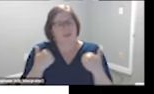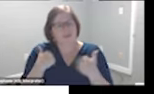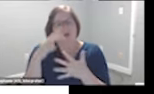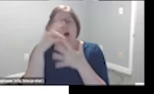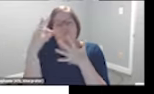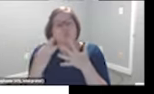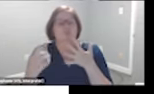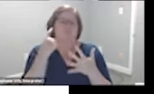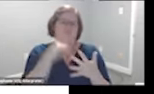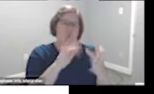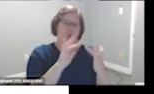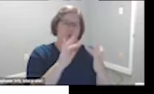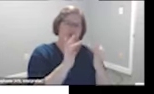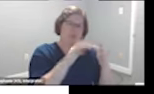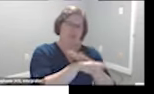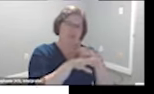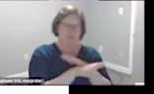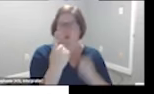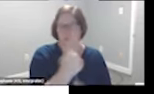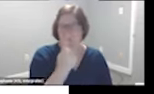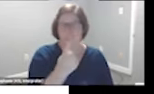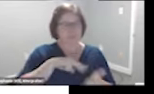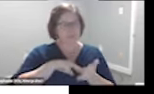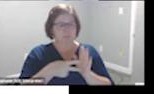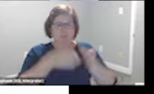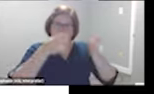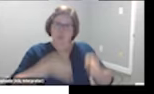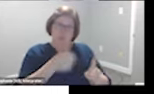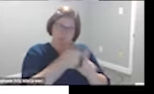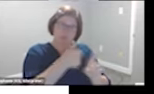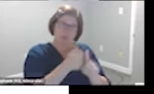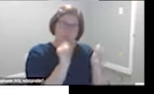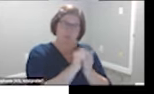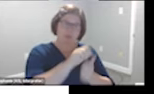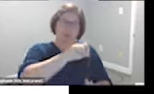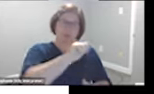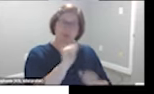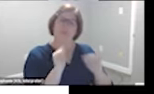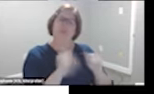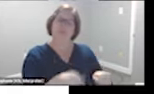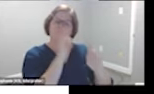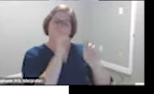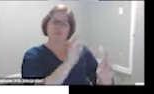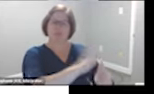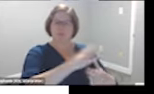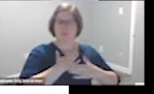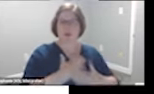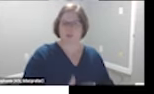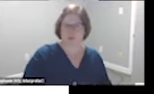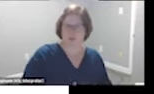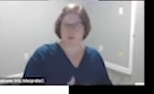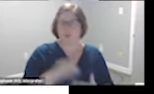option. Again, this allows someone with a disability to honor their body, but it also allows someone who has dependents